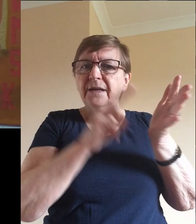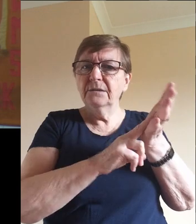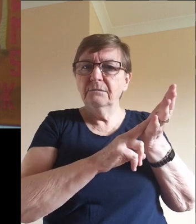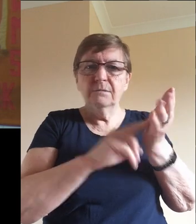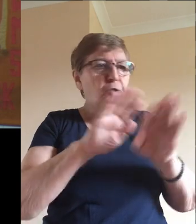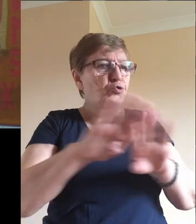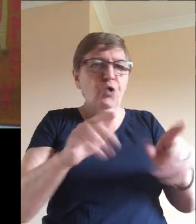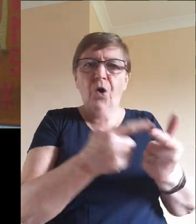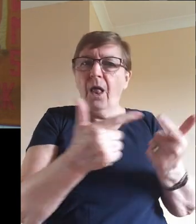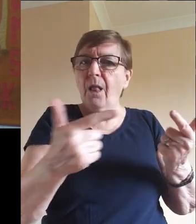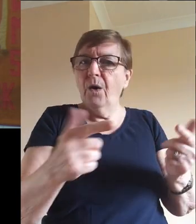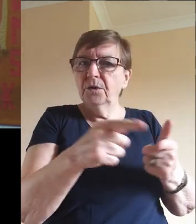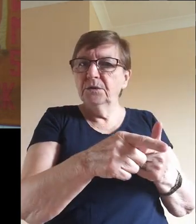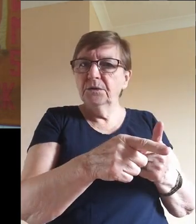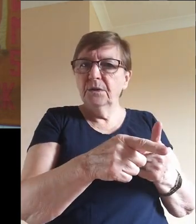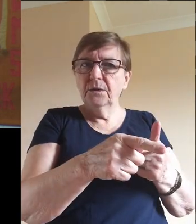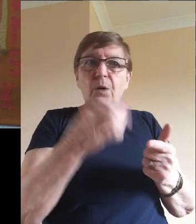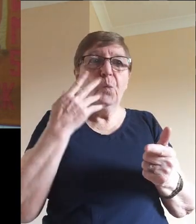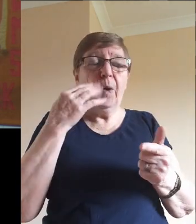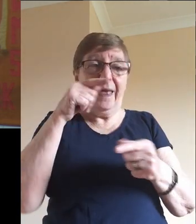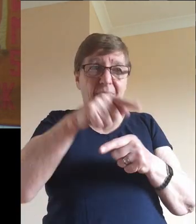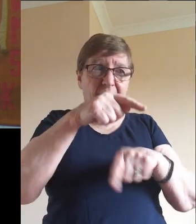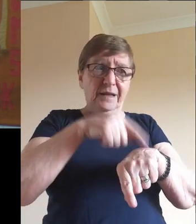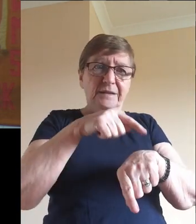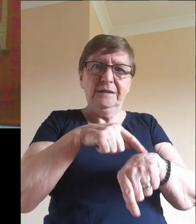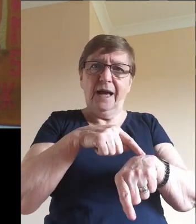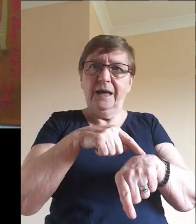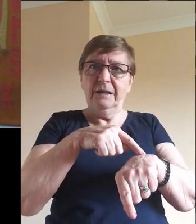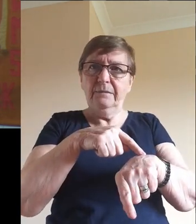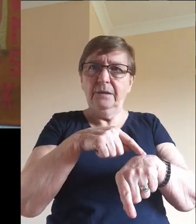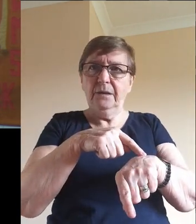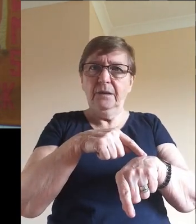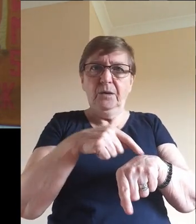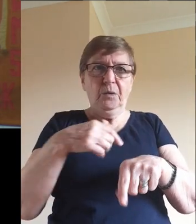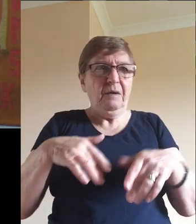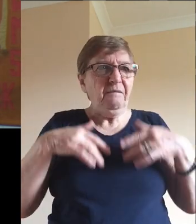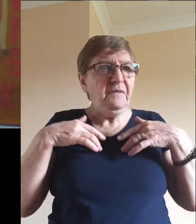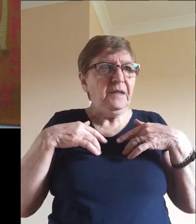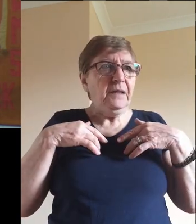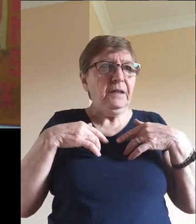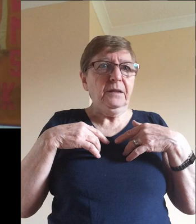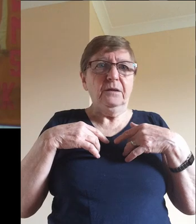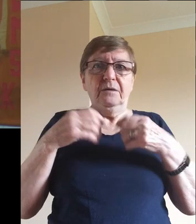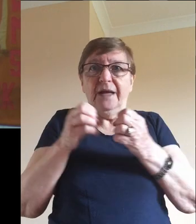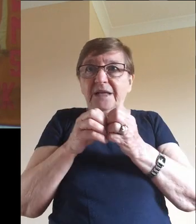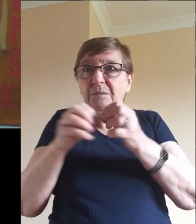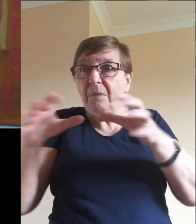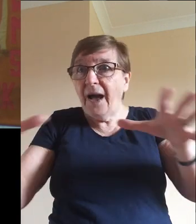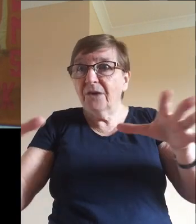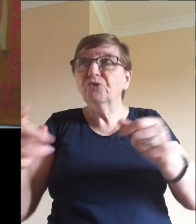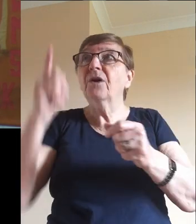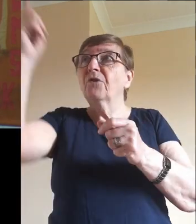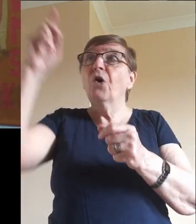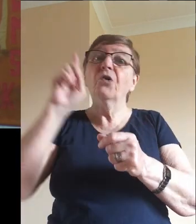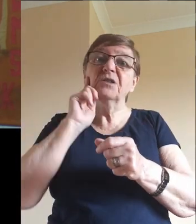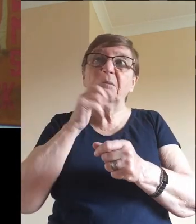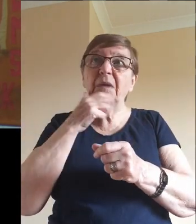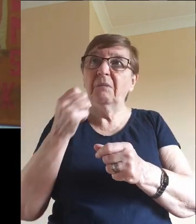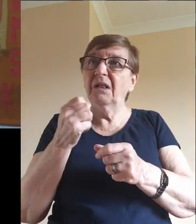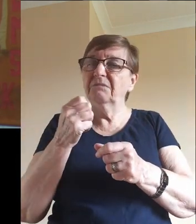And we might think, when we're in these times, that a recovery, a growth, or an expansion of the people of God